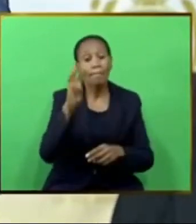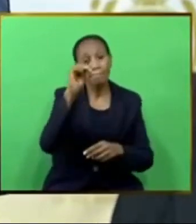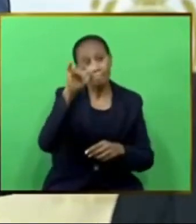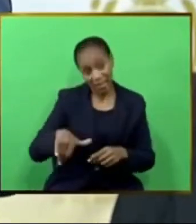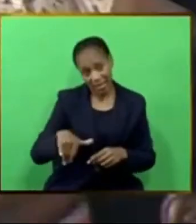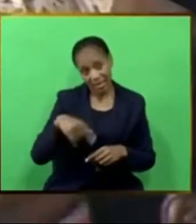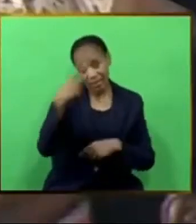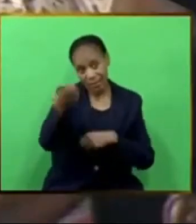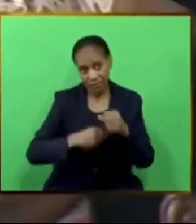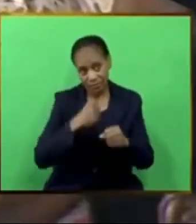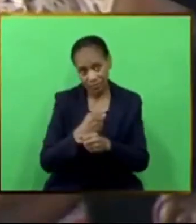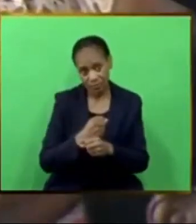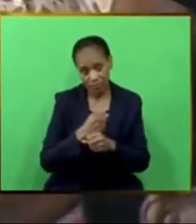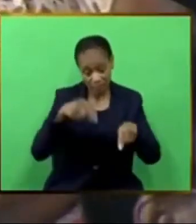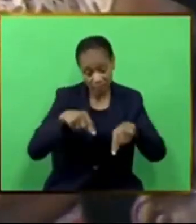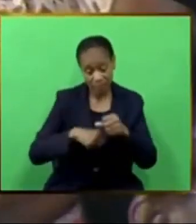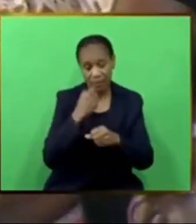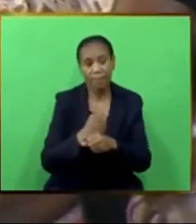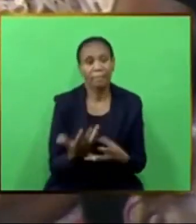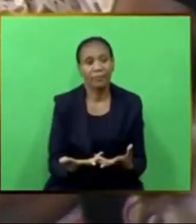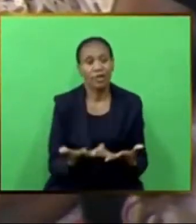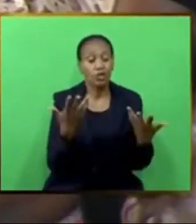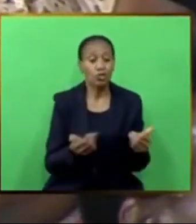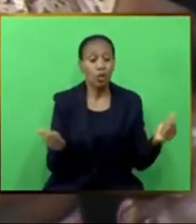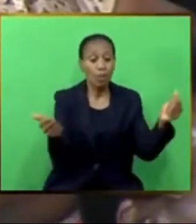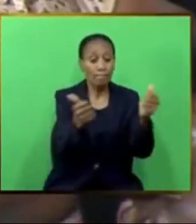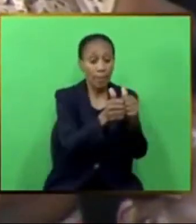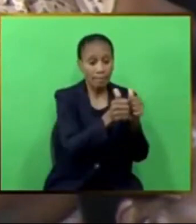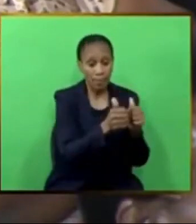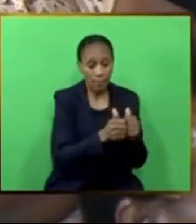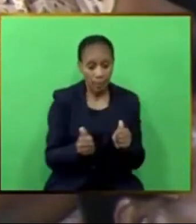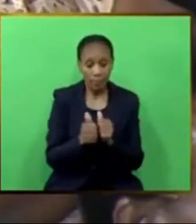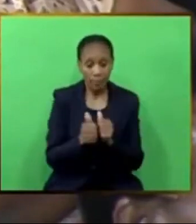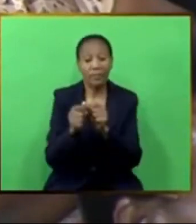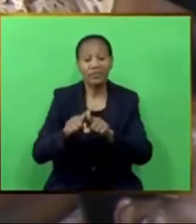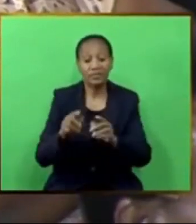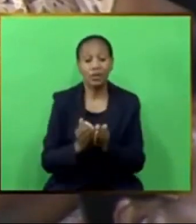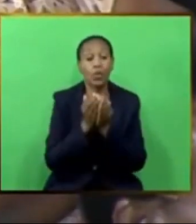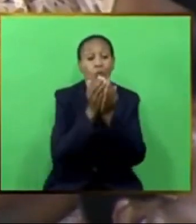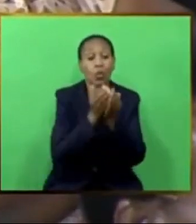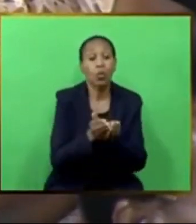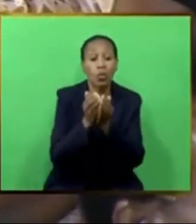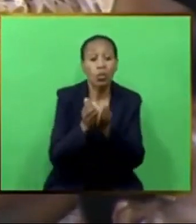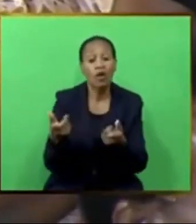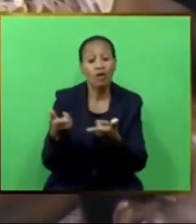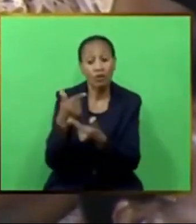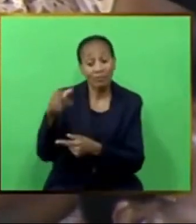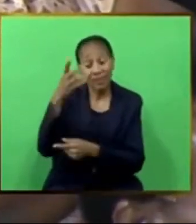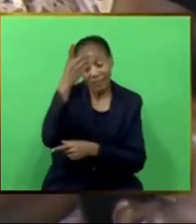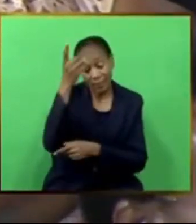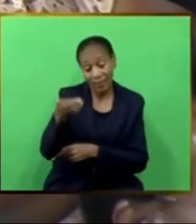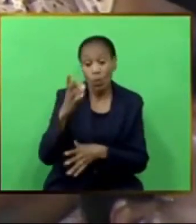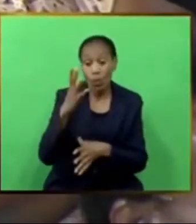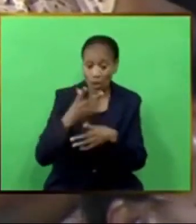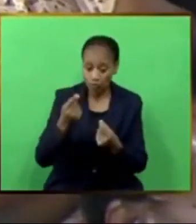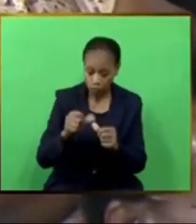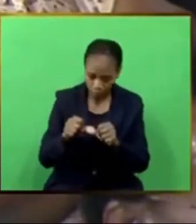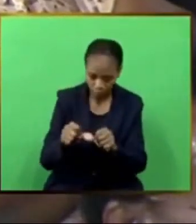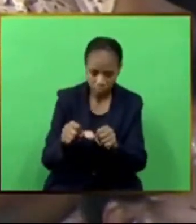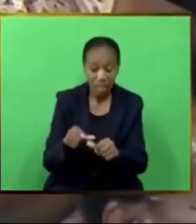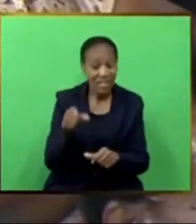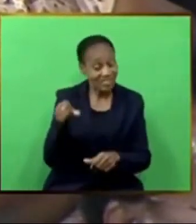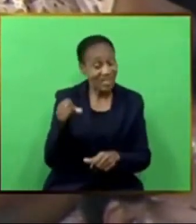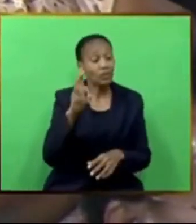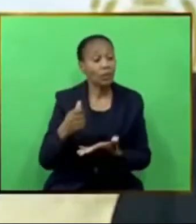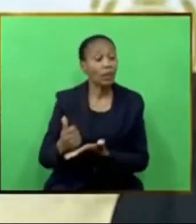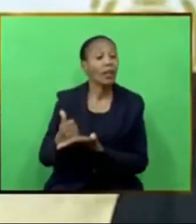In ports, private partner has been secured to upgrade Pier 2 of the Durban Container Terminal. This should increase